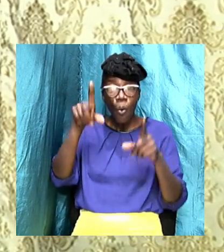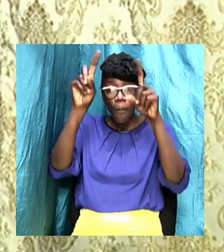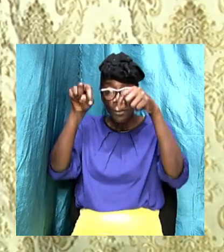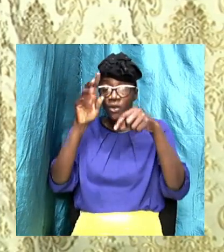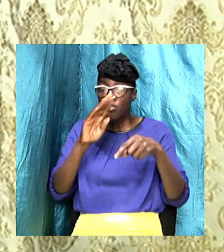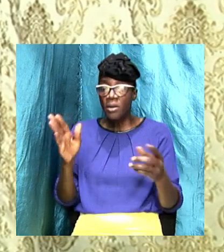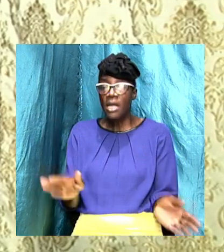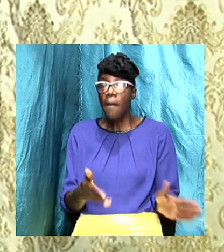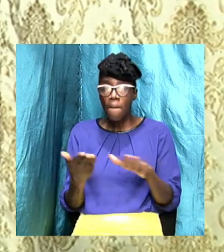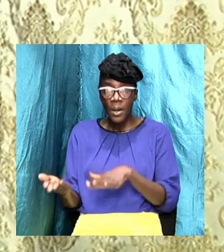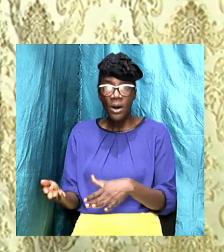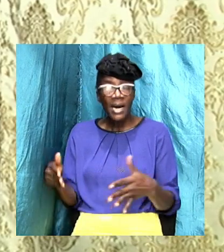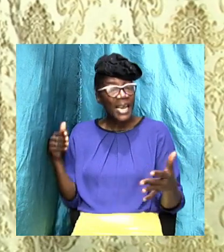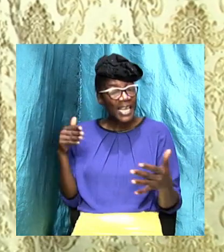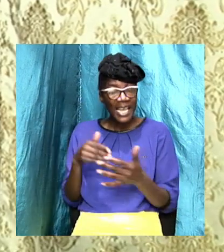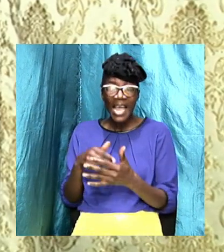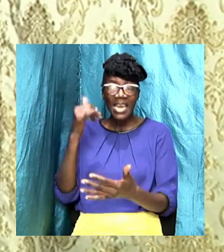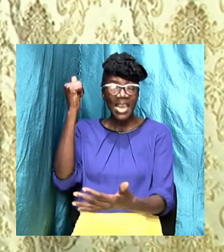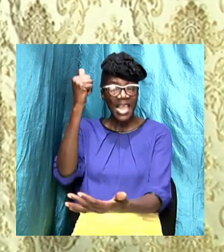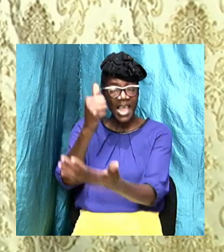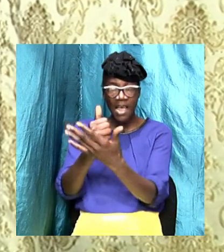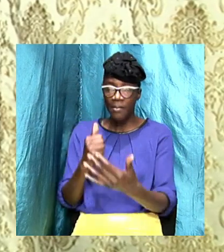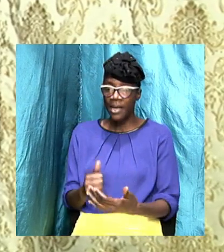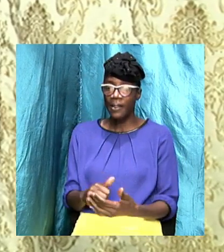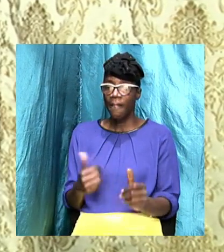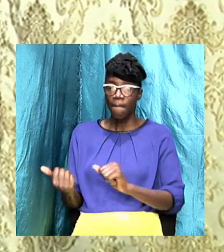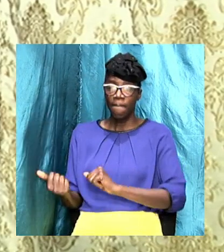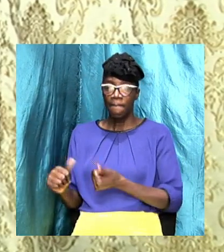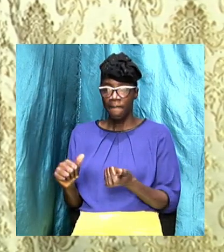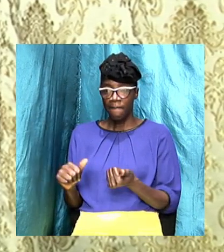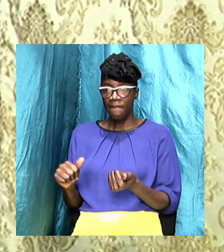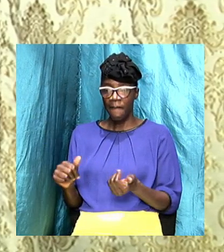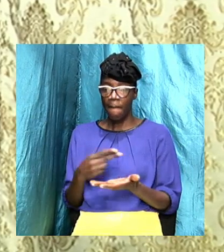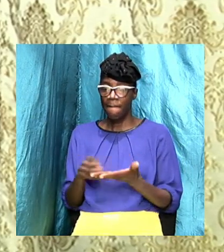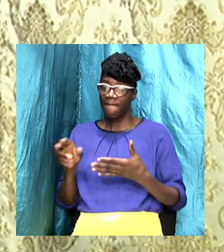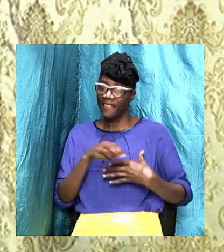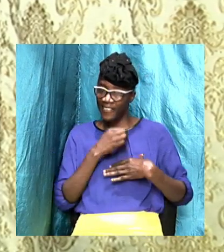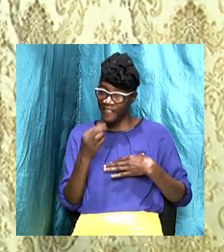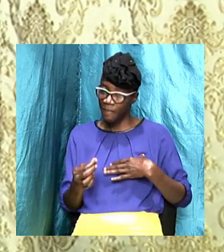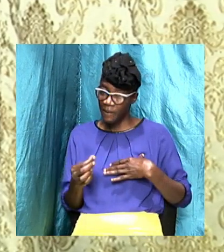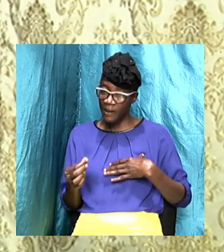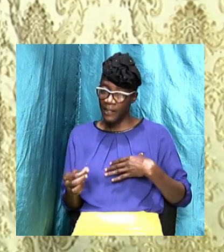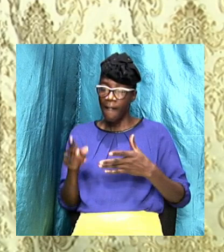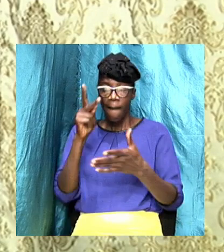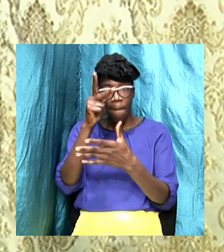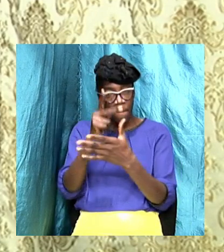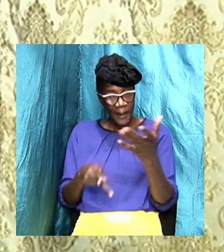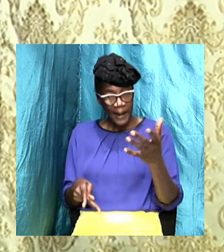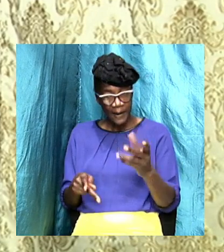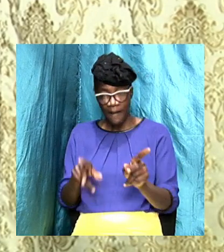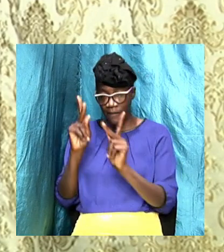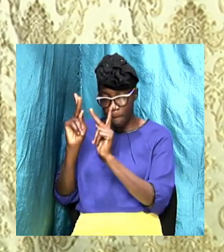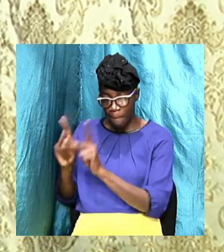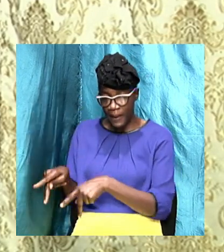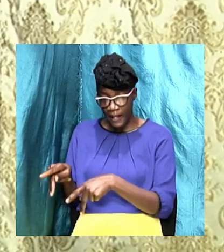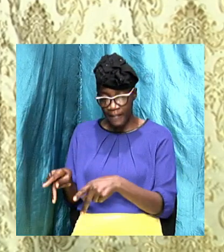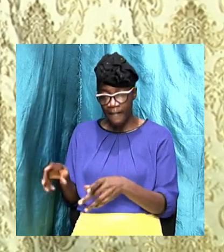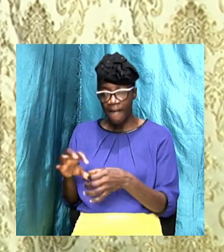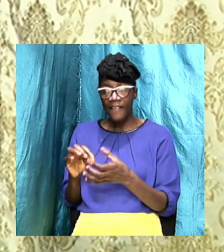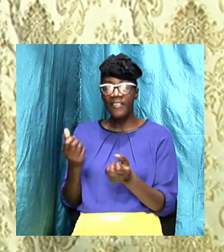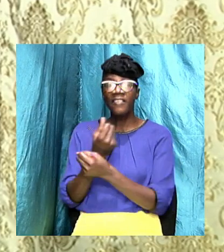born again. Amen. So the baptism of the Holy Spirit, it is a part of the plan